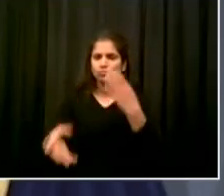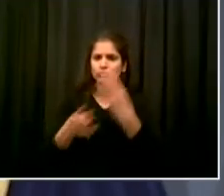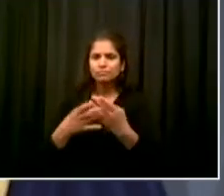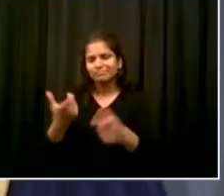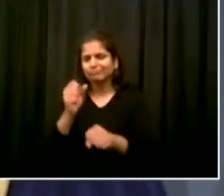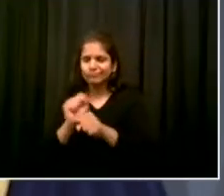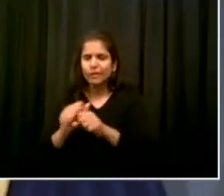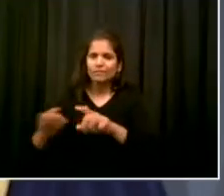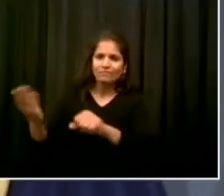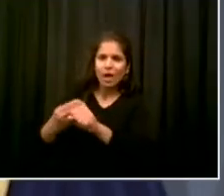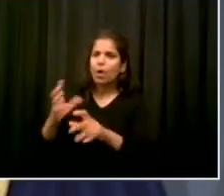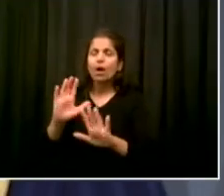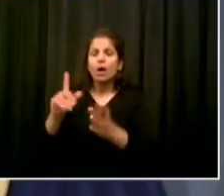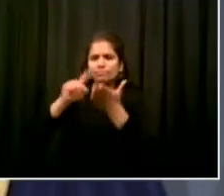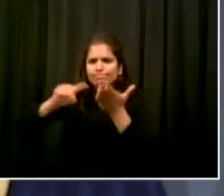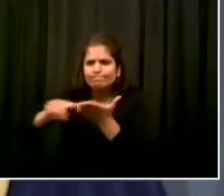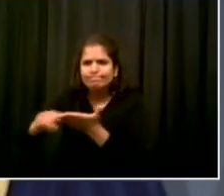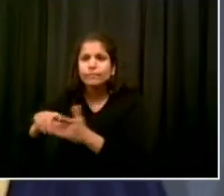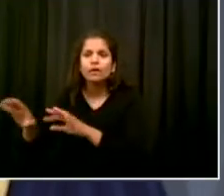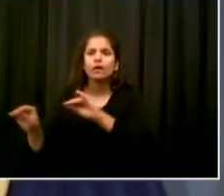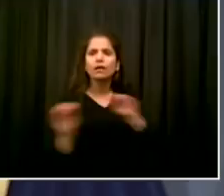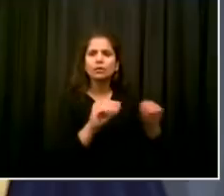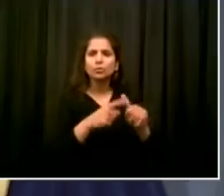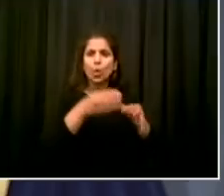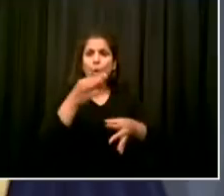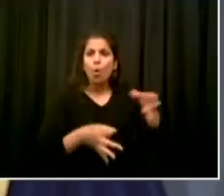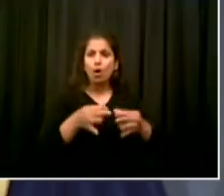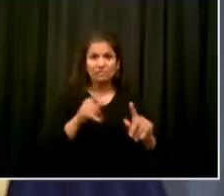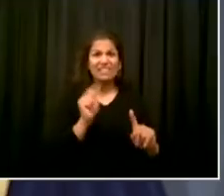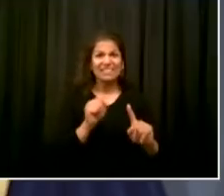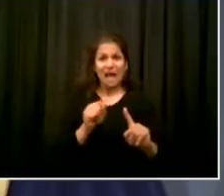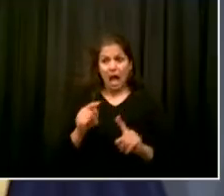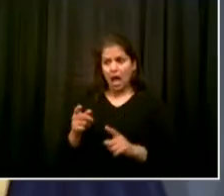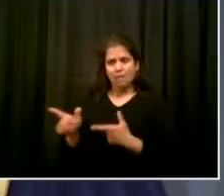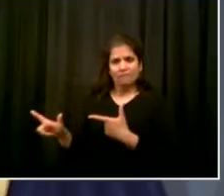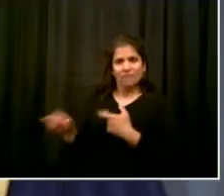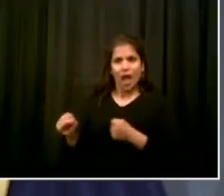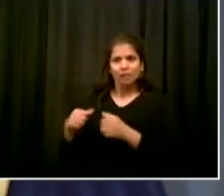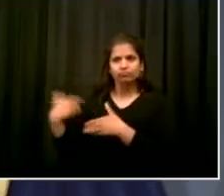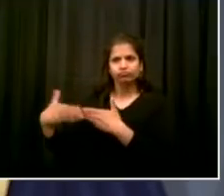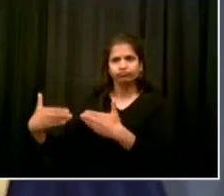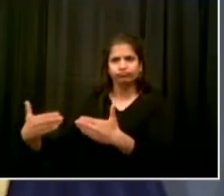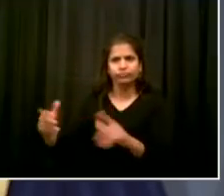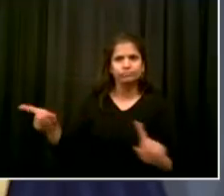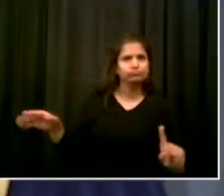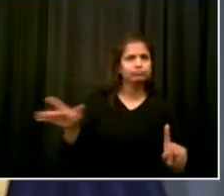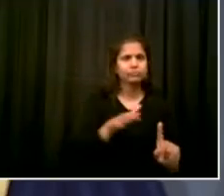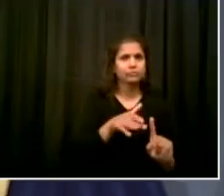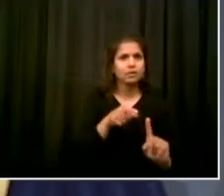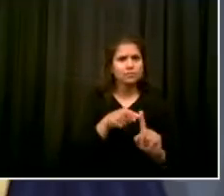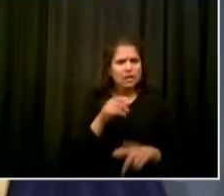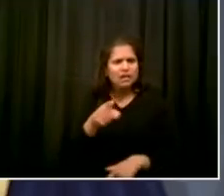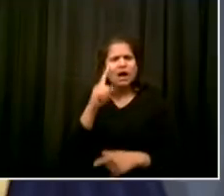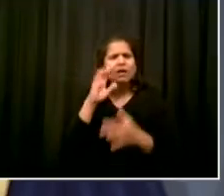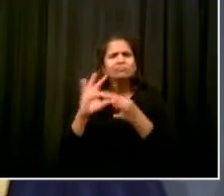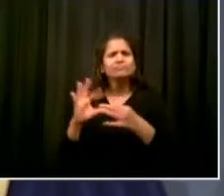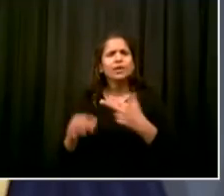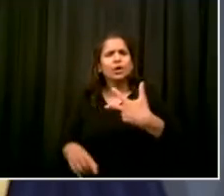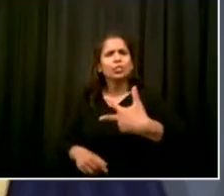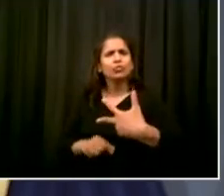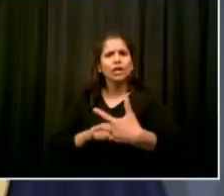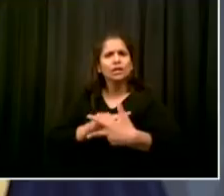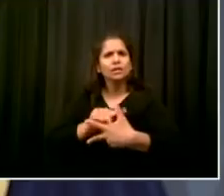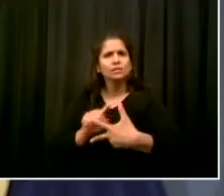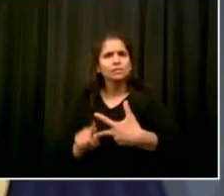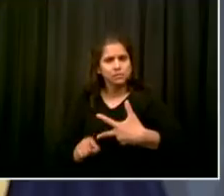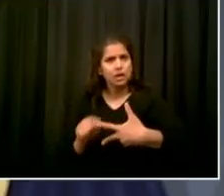taken action. But I haven't heard of any changes to the discipline system, either from the NYPD or